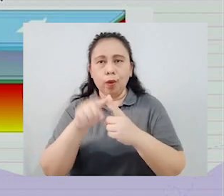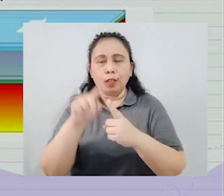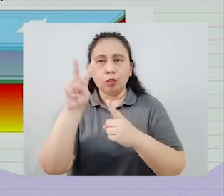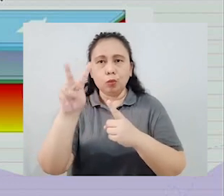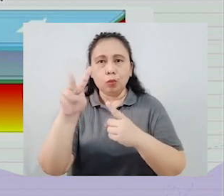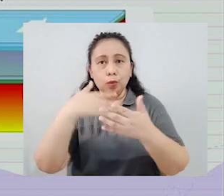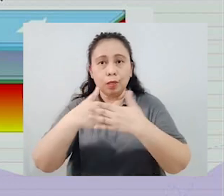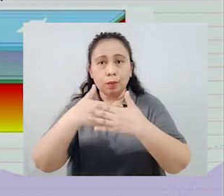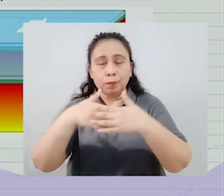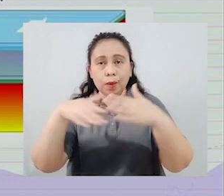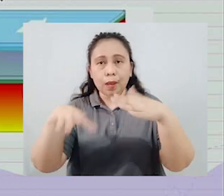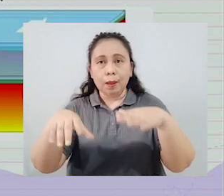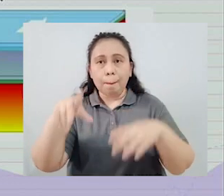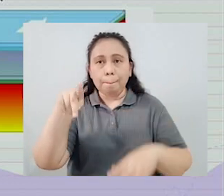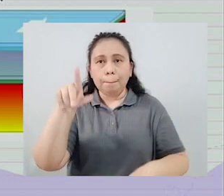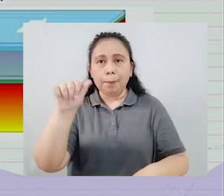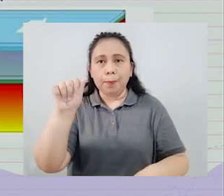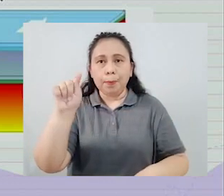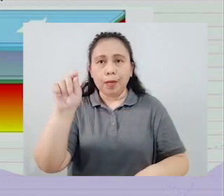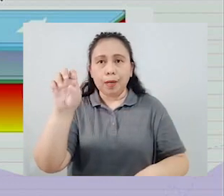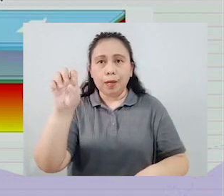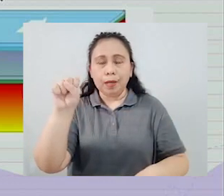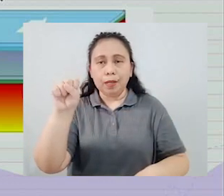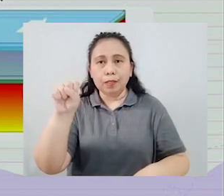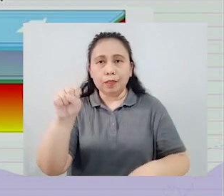are moving and grinding past each other.